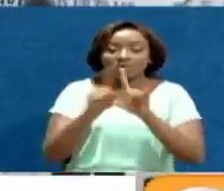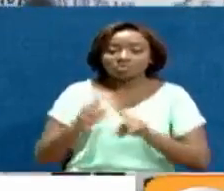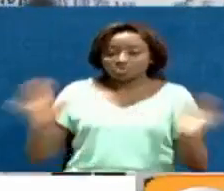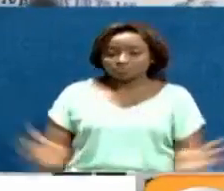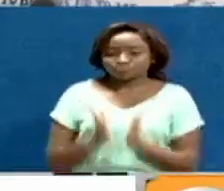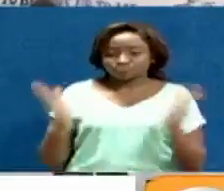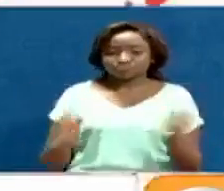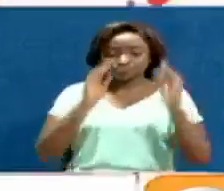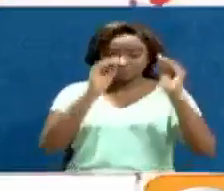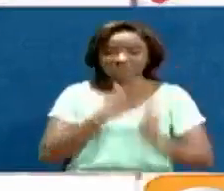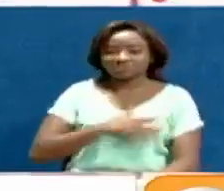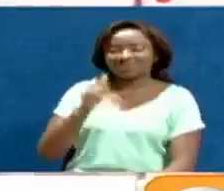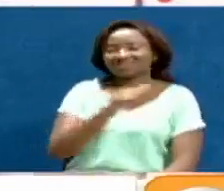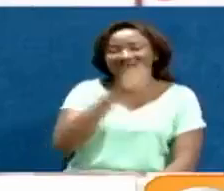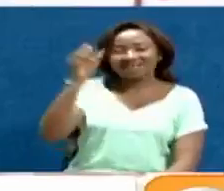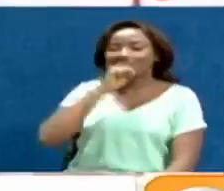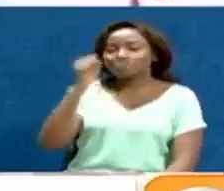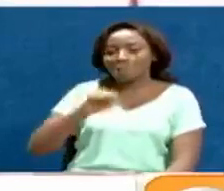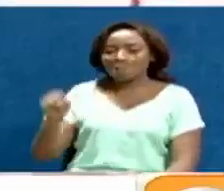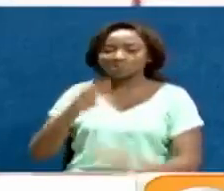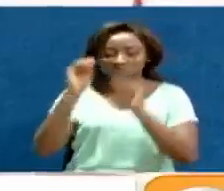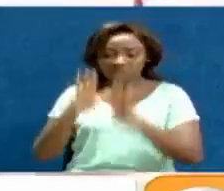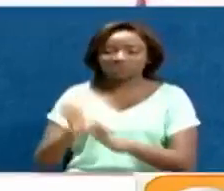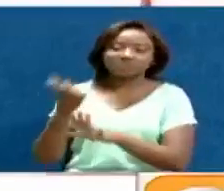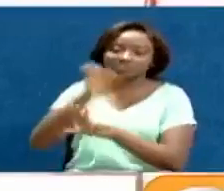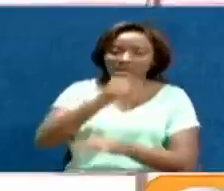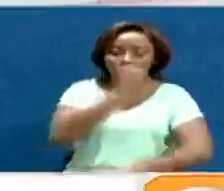all children back to school, regardless of whether parents can